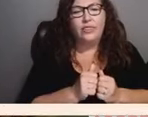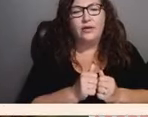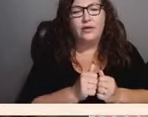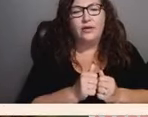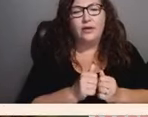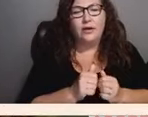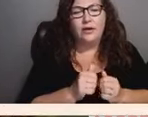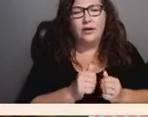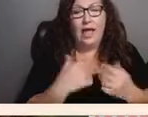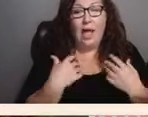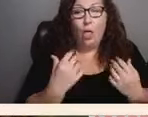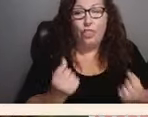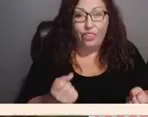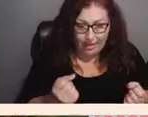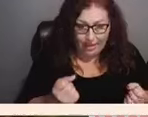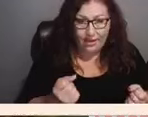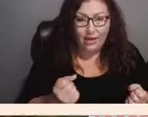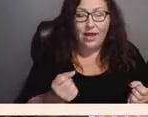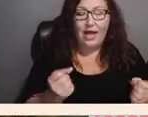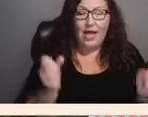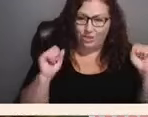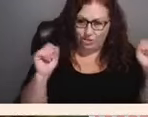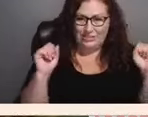healthy exercise.